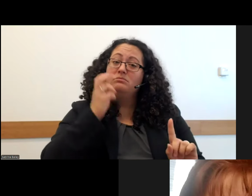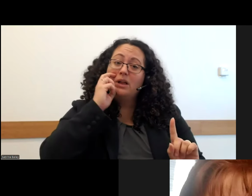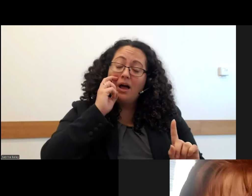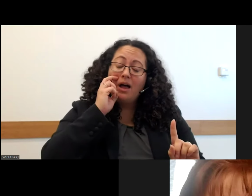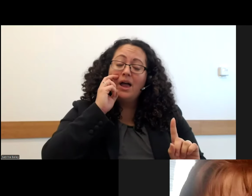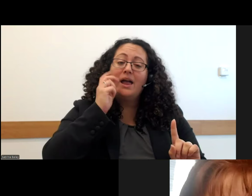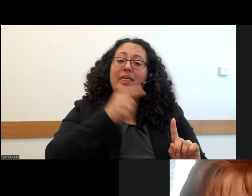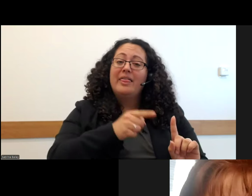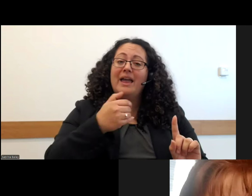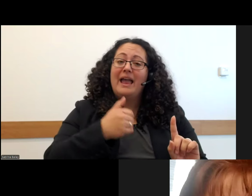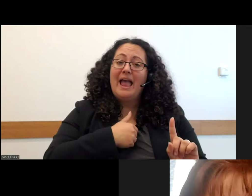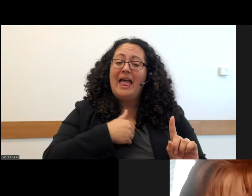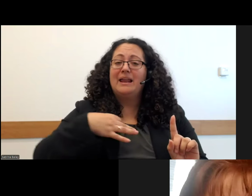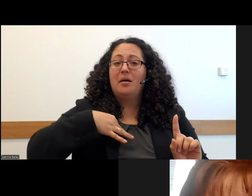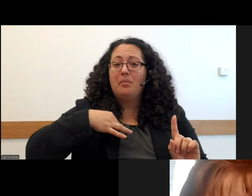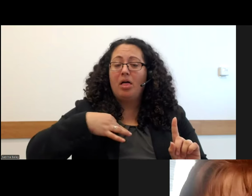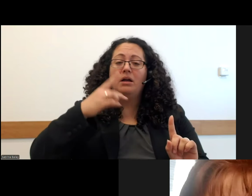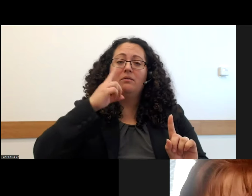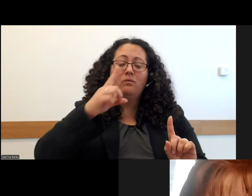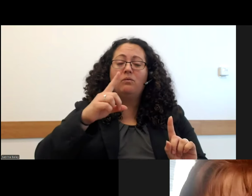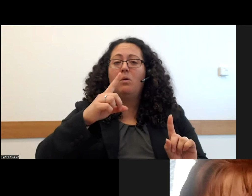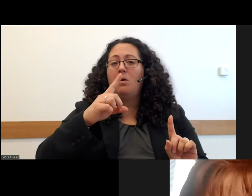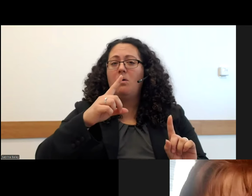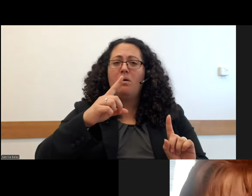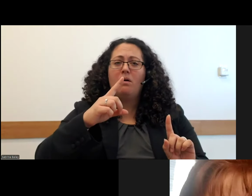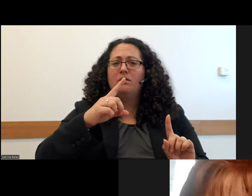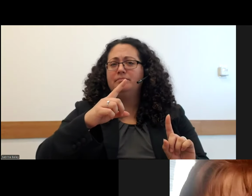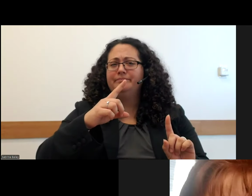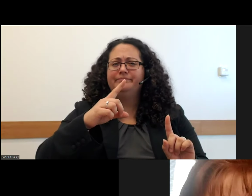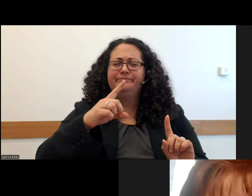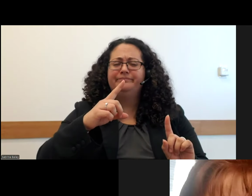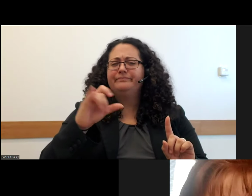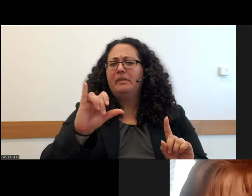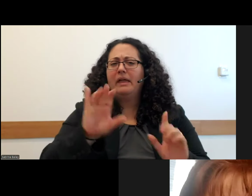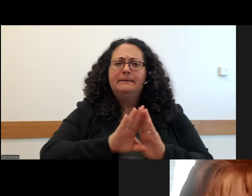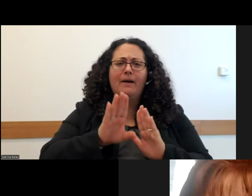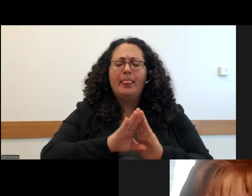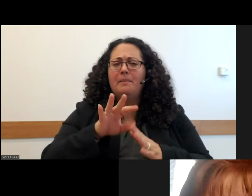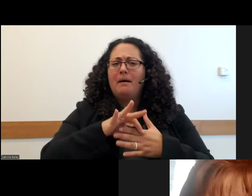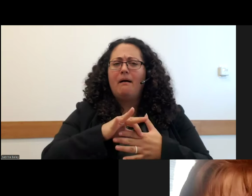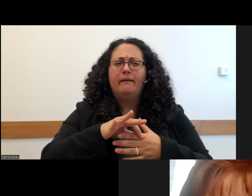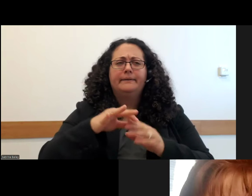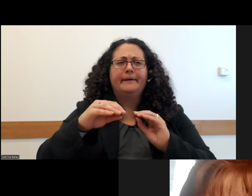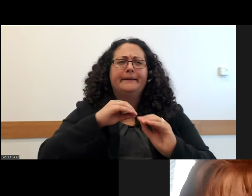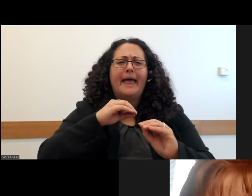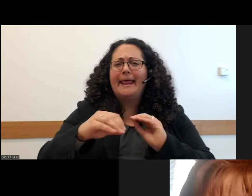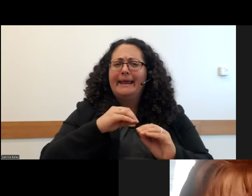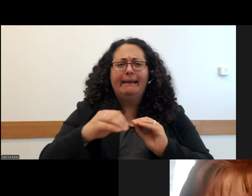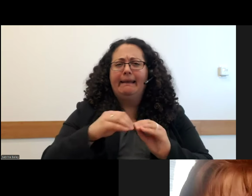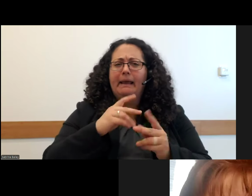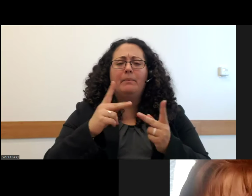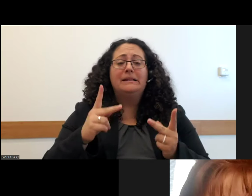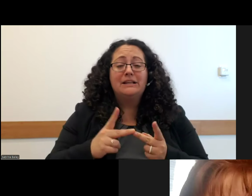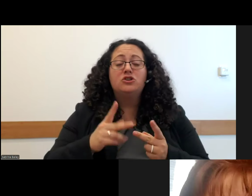and they had been applying for a content development and like a editing position. So they would